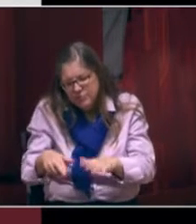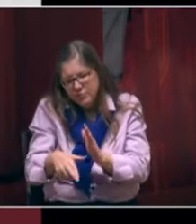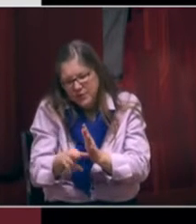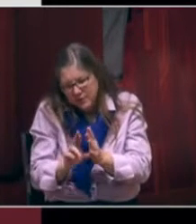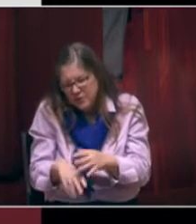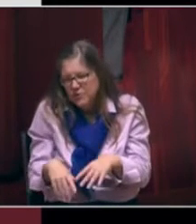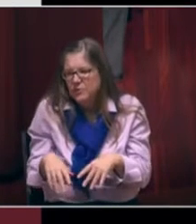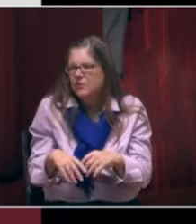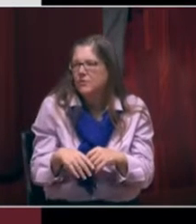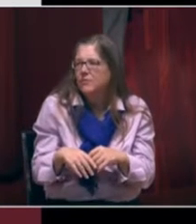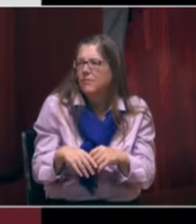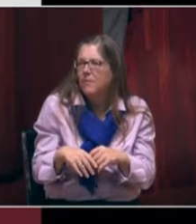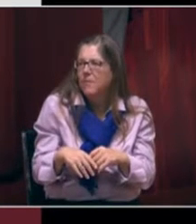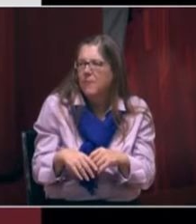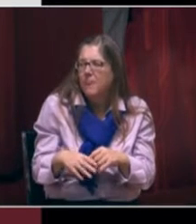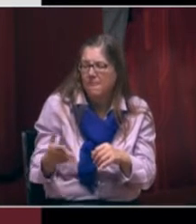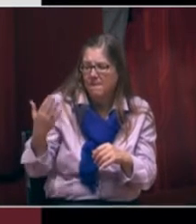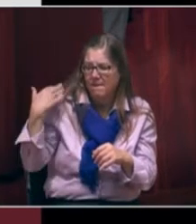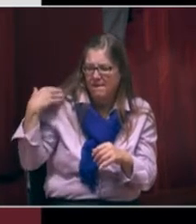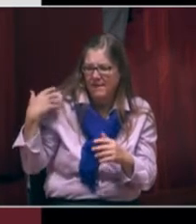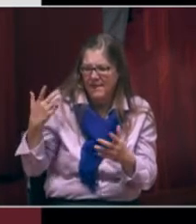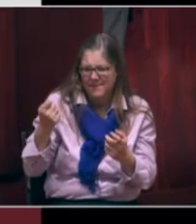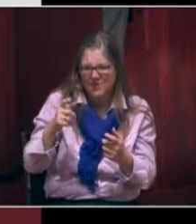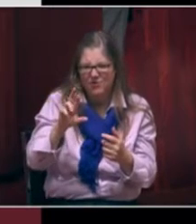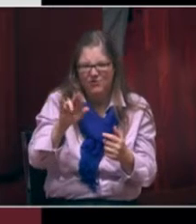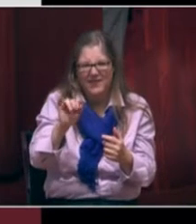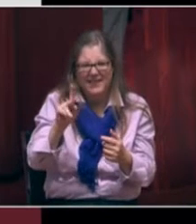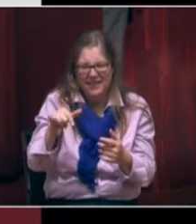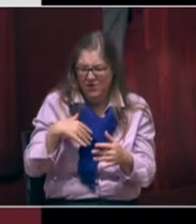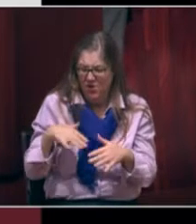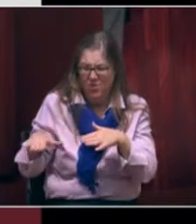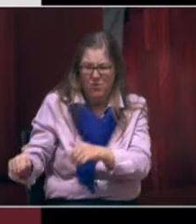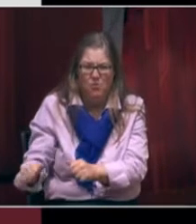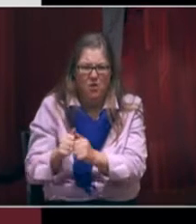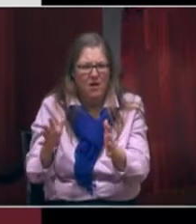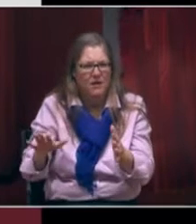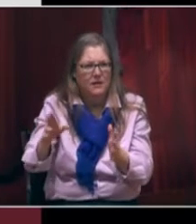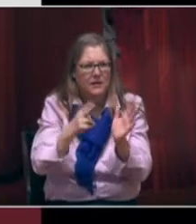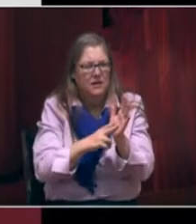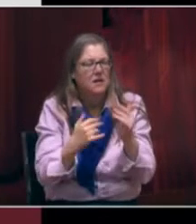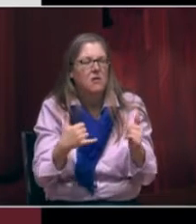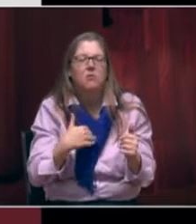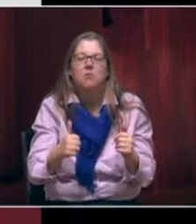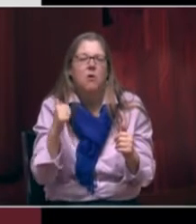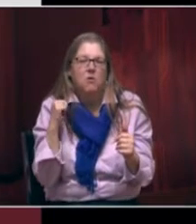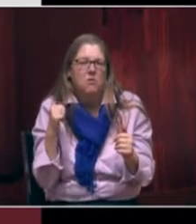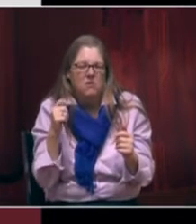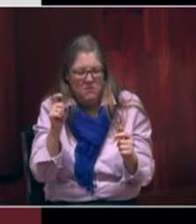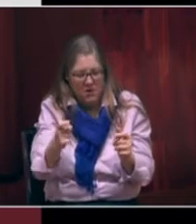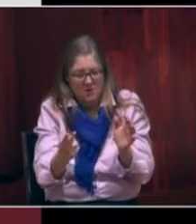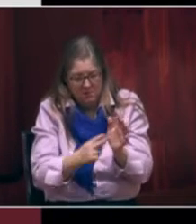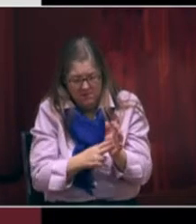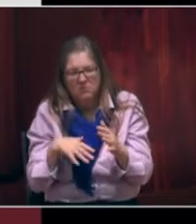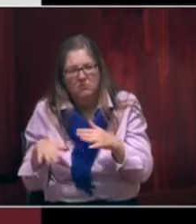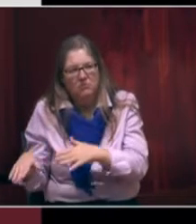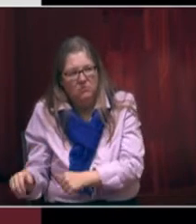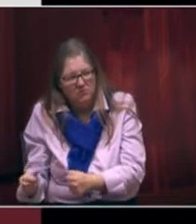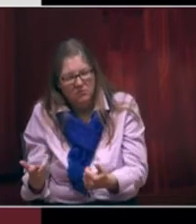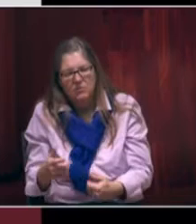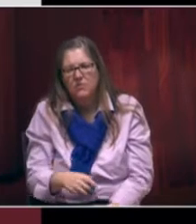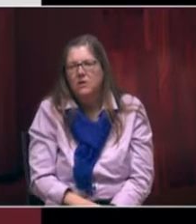were being risky about disposal. We would throw things out without your signature. Now we won't do it unless we have your signature. The risk is